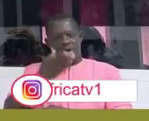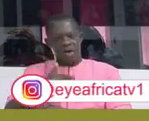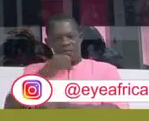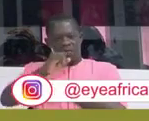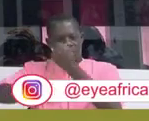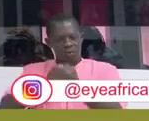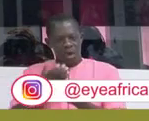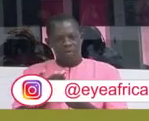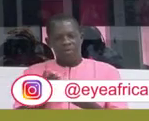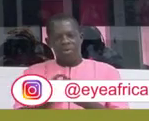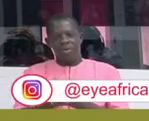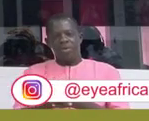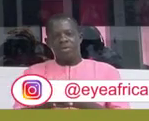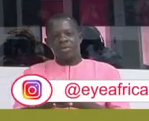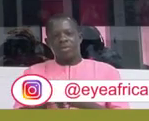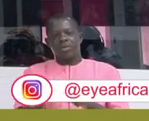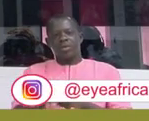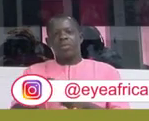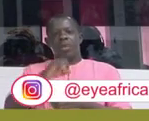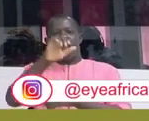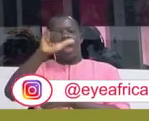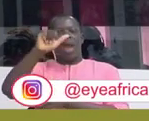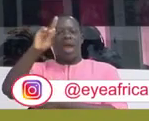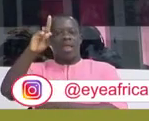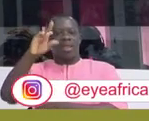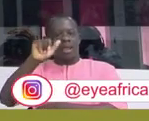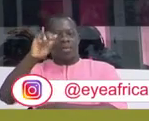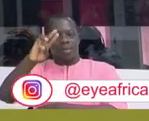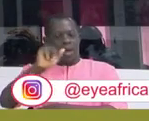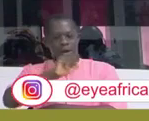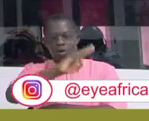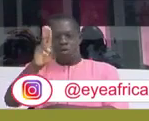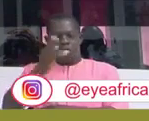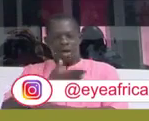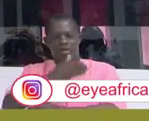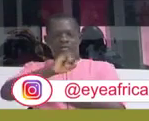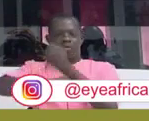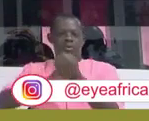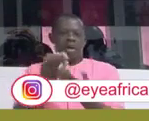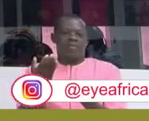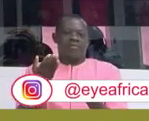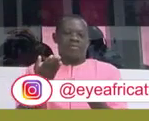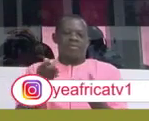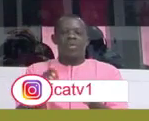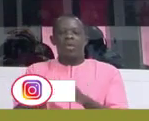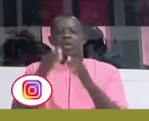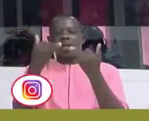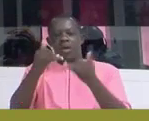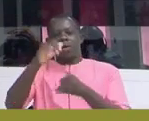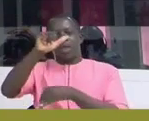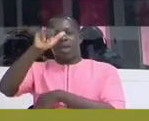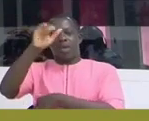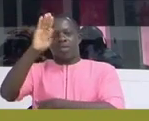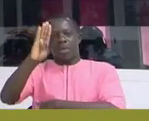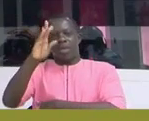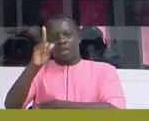not having a wife. I don't have a wife. You don't have a wife. Doesn't have a